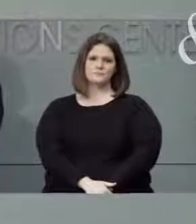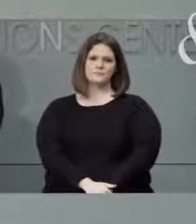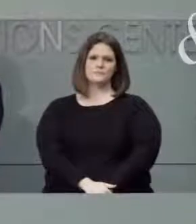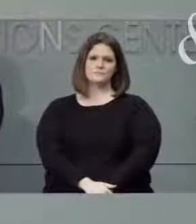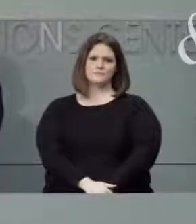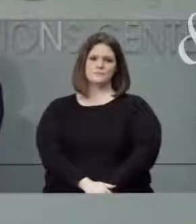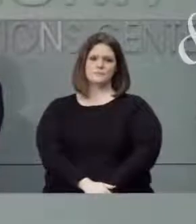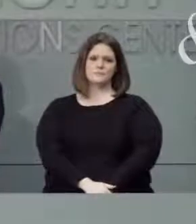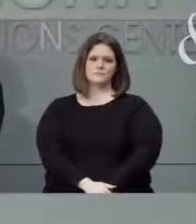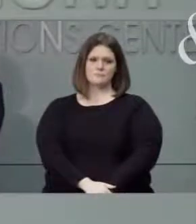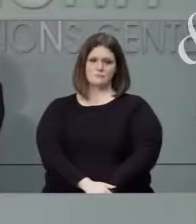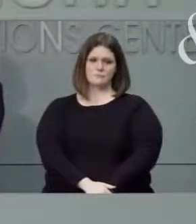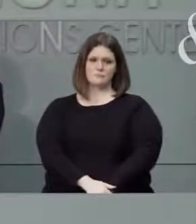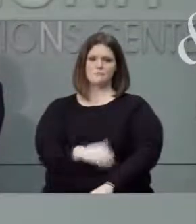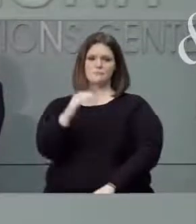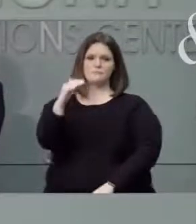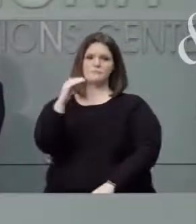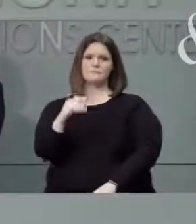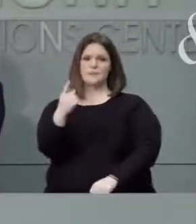Next question, please.